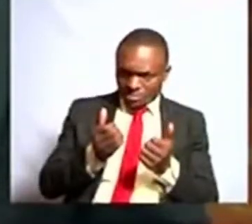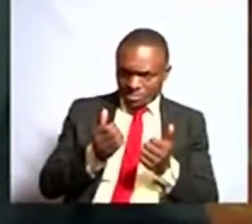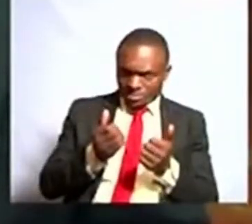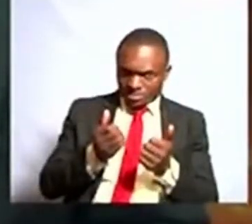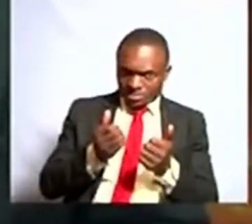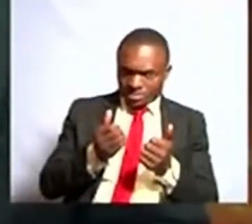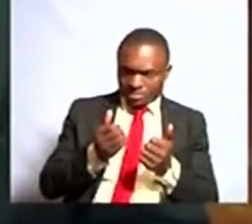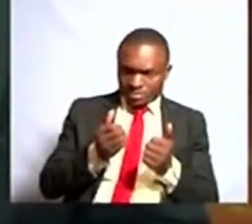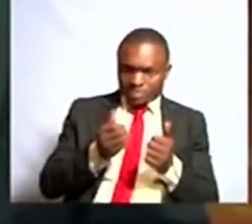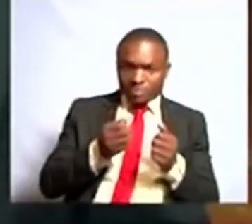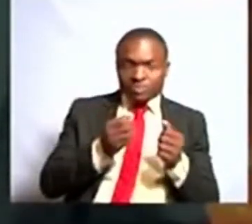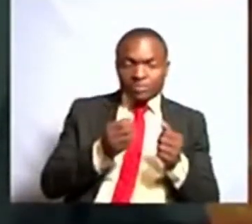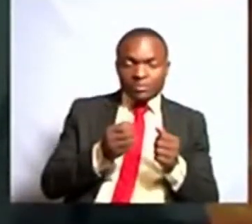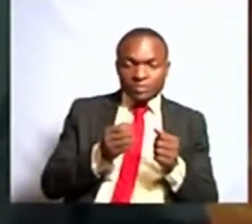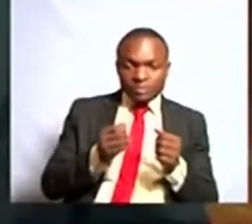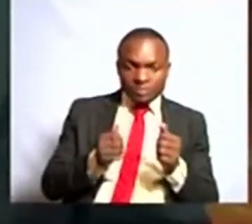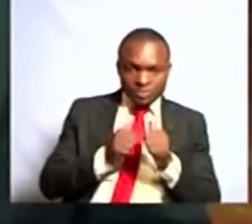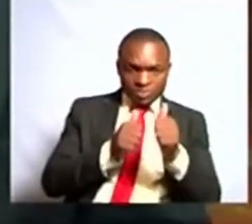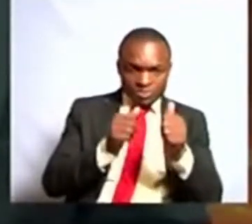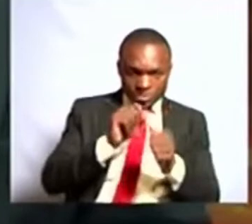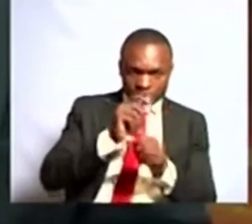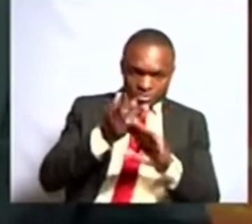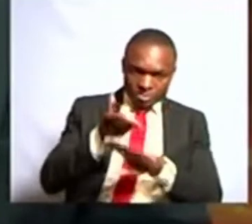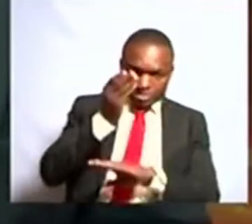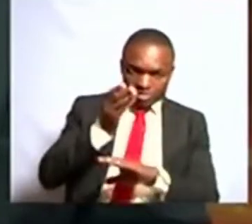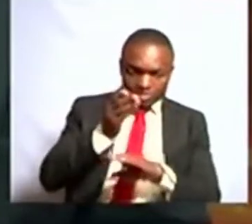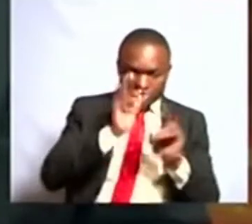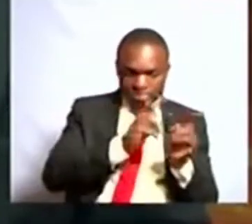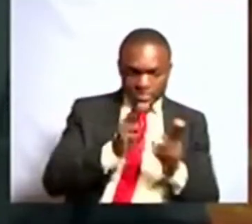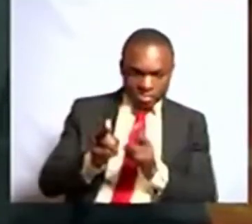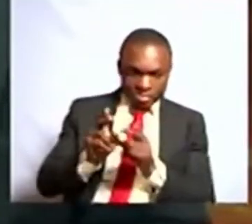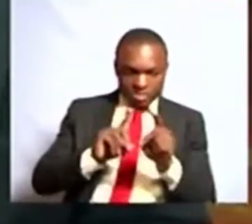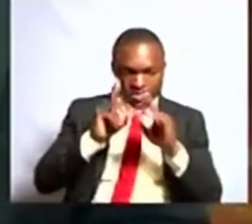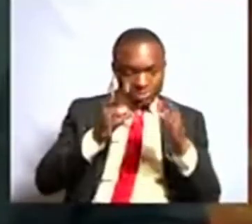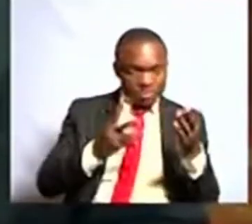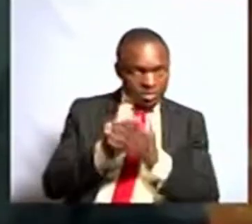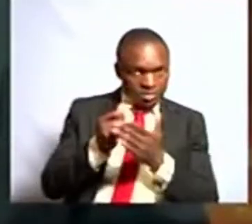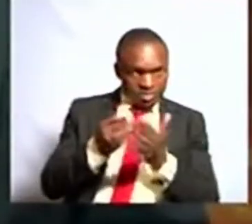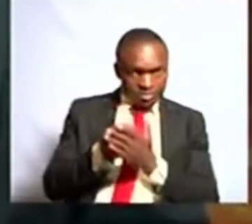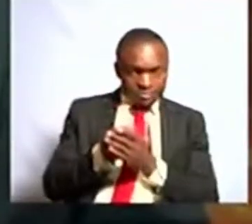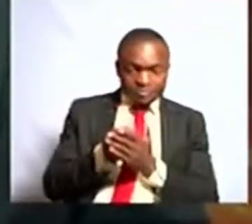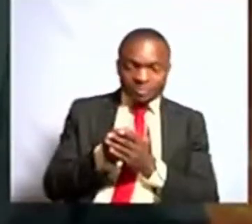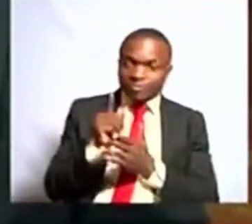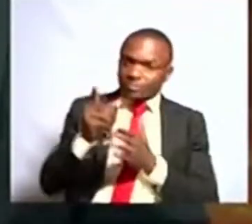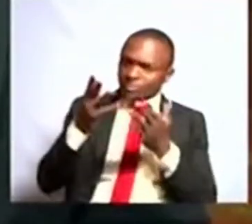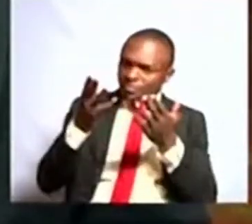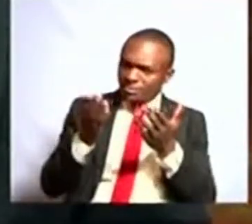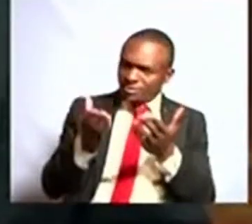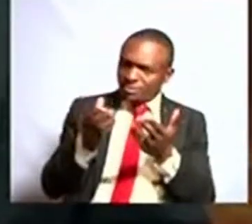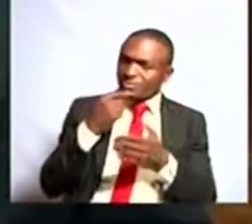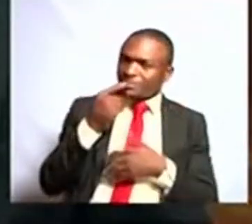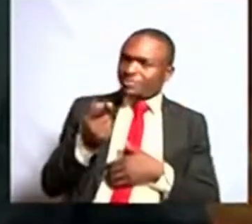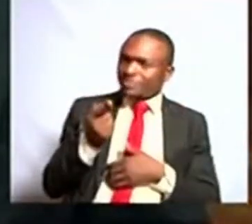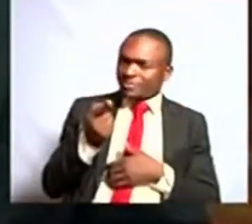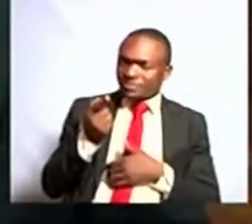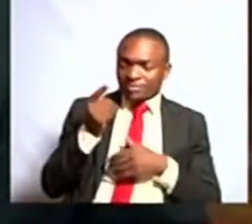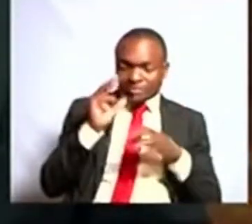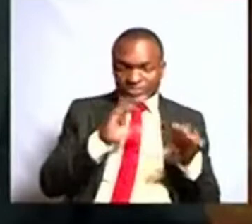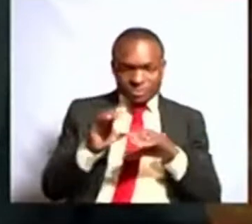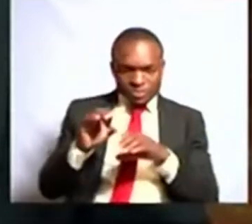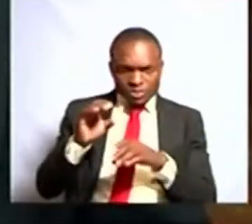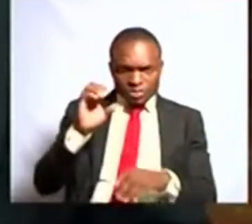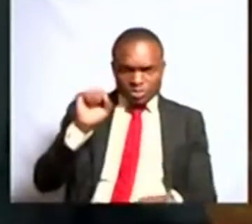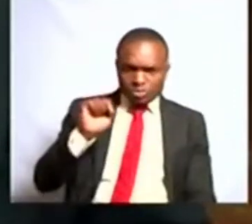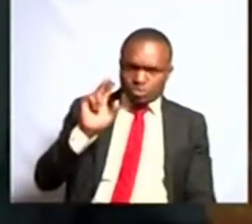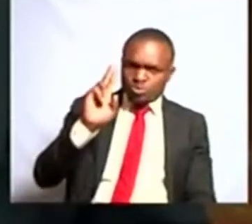response from the Director of Finance. He says they had to do Sumbu.